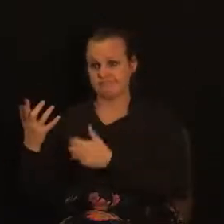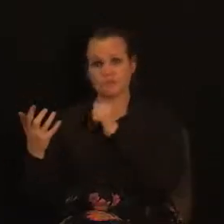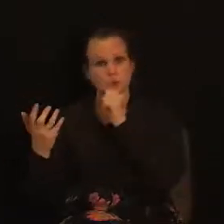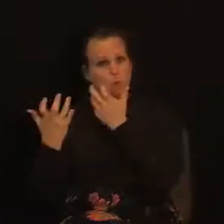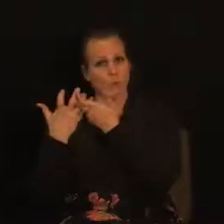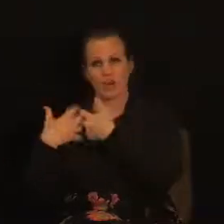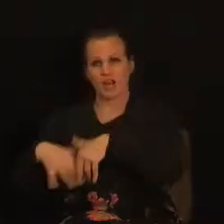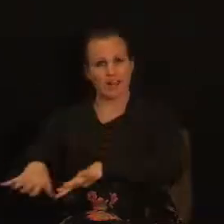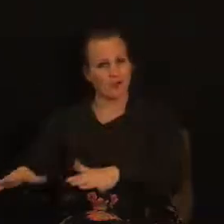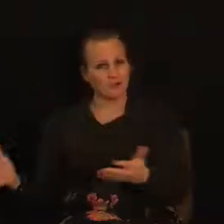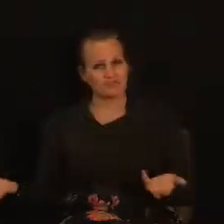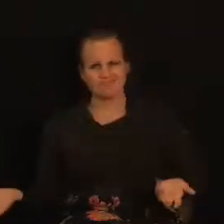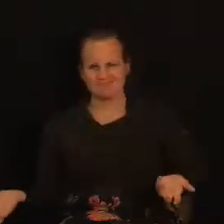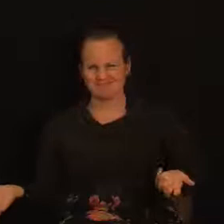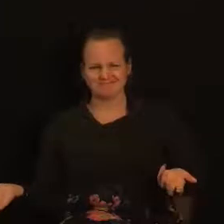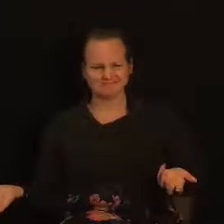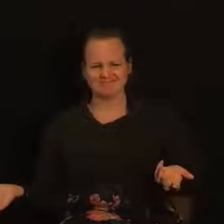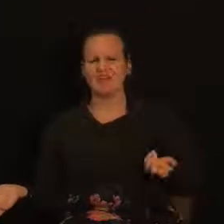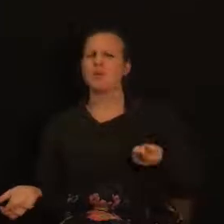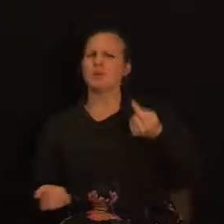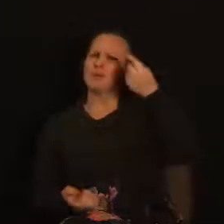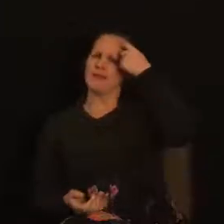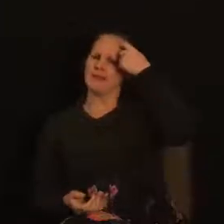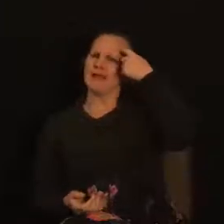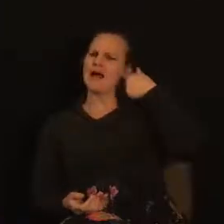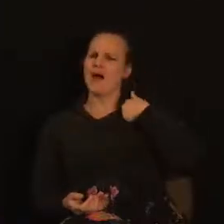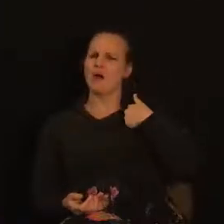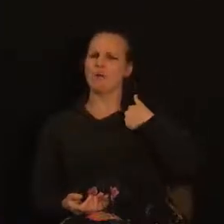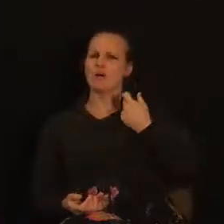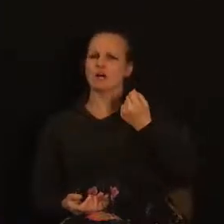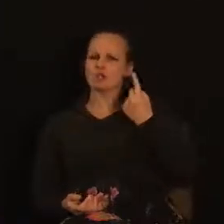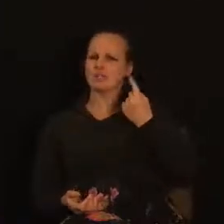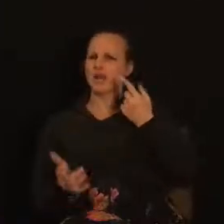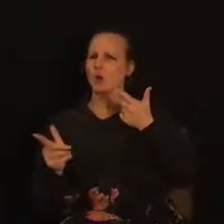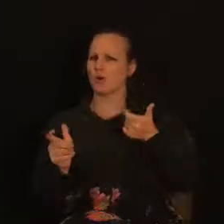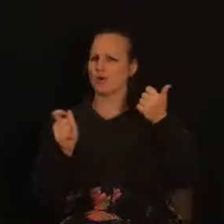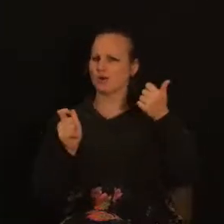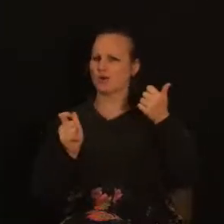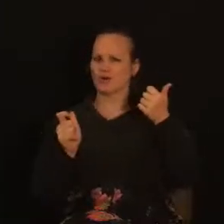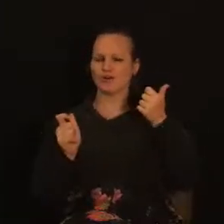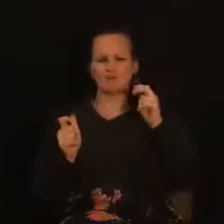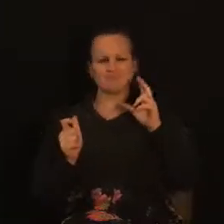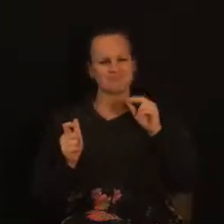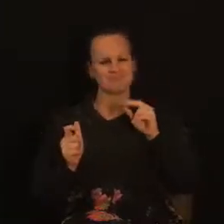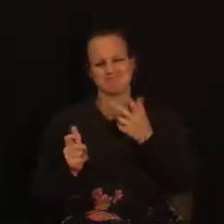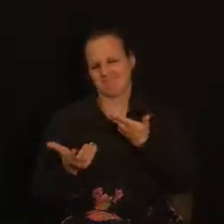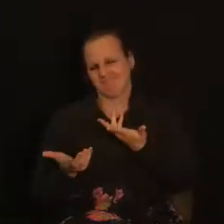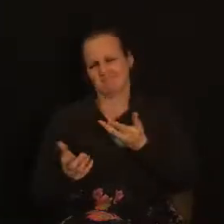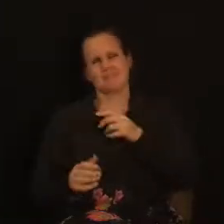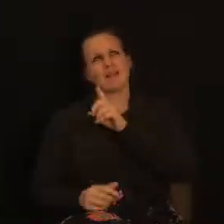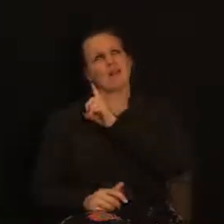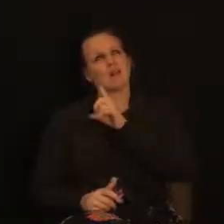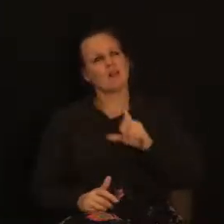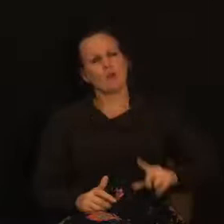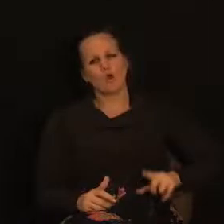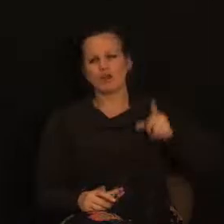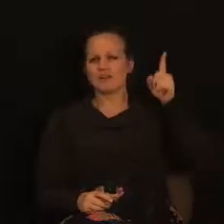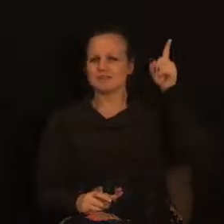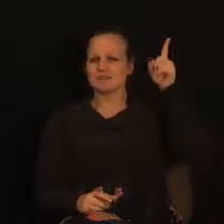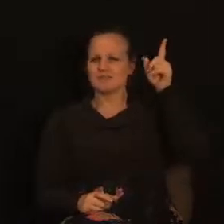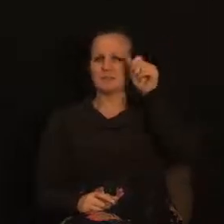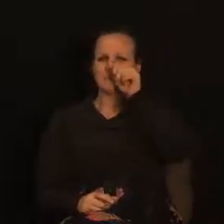Right? You'd think I would catch on a little quicker. But the Lord is patient. He is so